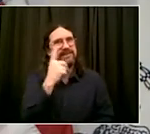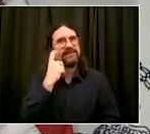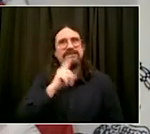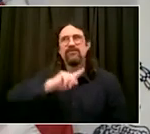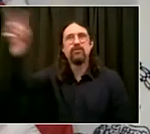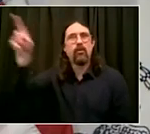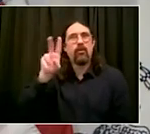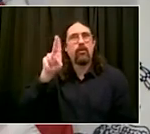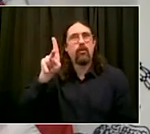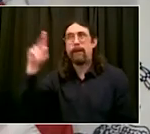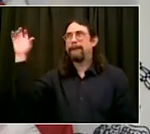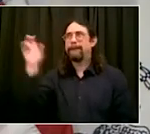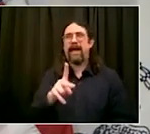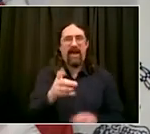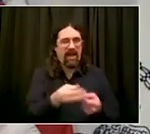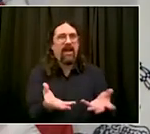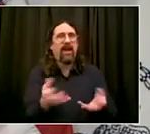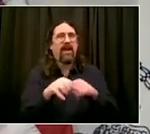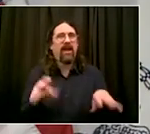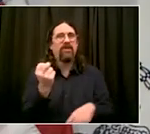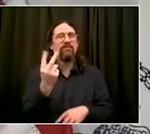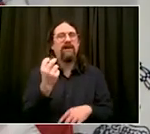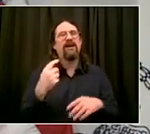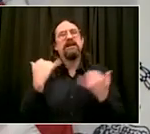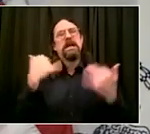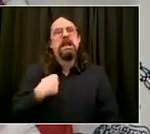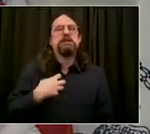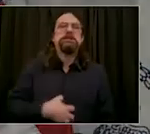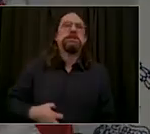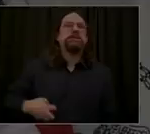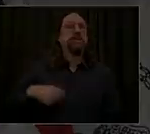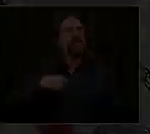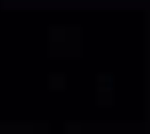stopped. Flights from the United Kingdom should be canceled immediately by the federal government.